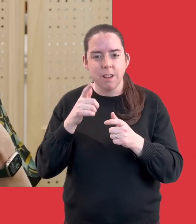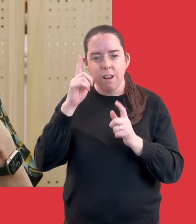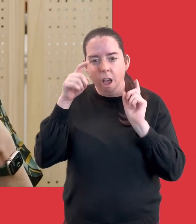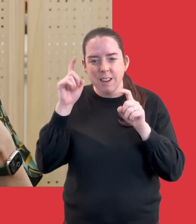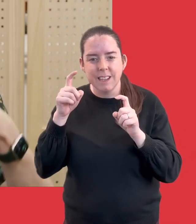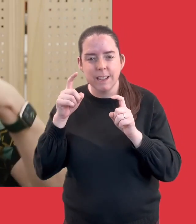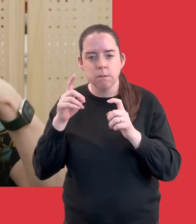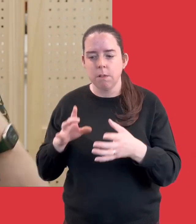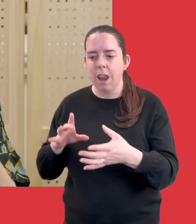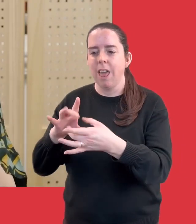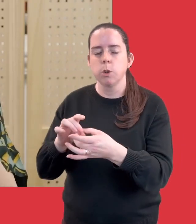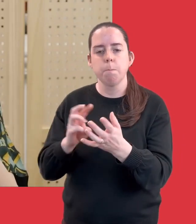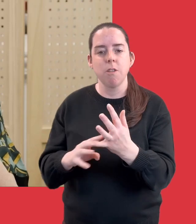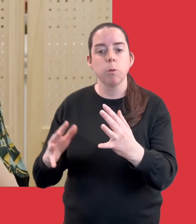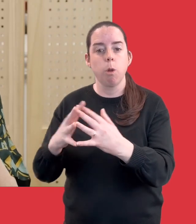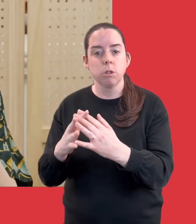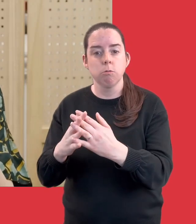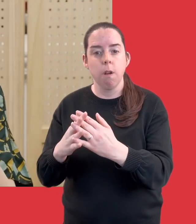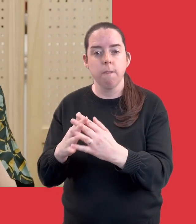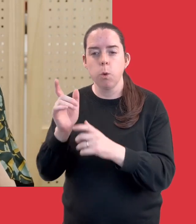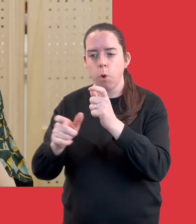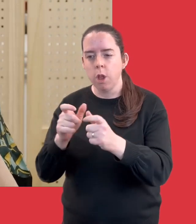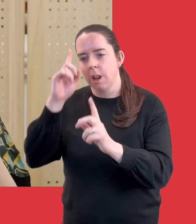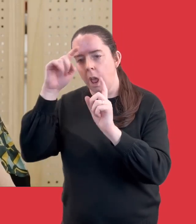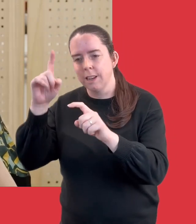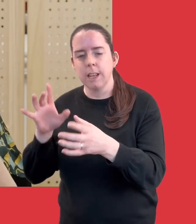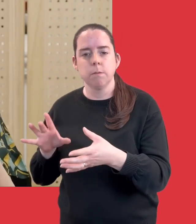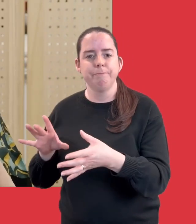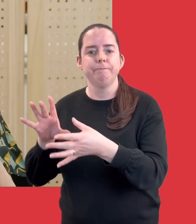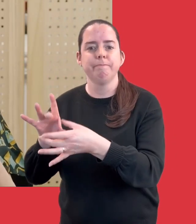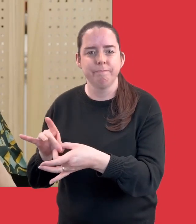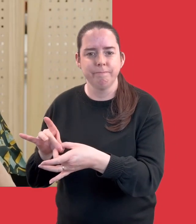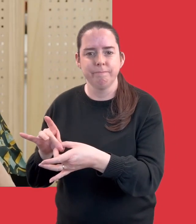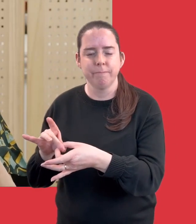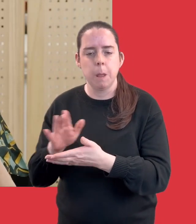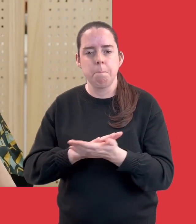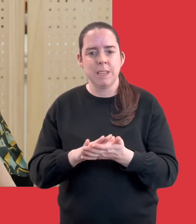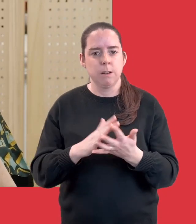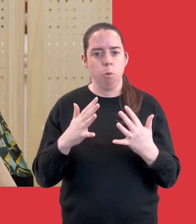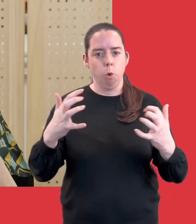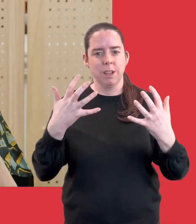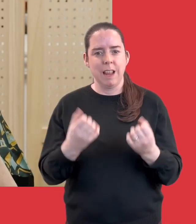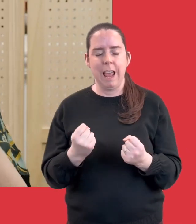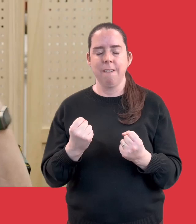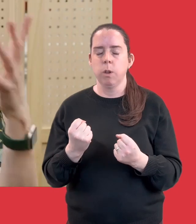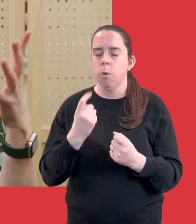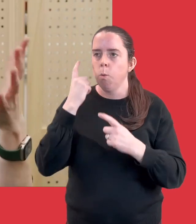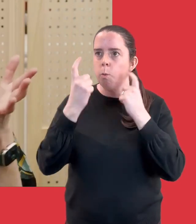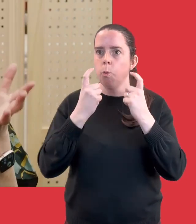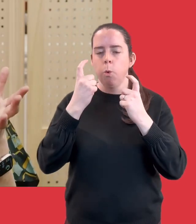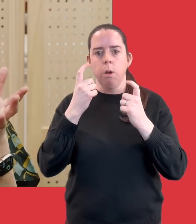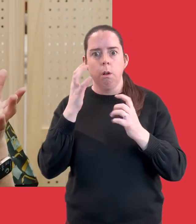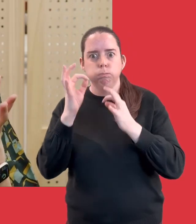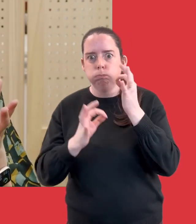ideas that kind of fuse with Mary Wollstonecraft's words and ideas, to leave you with the